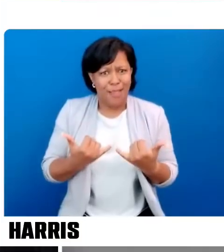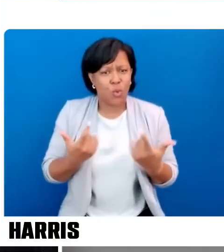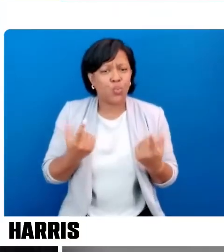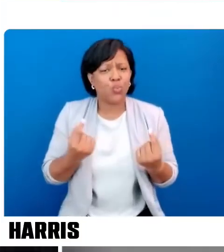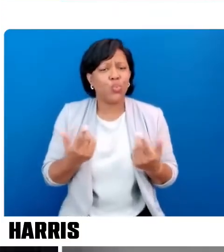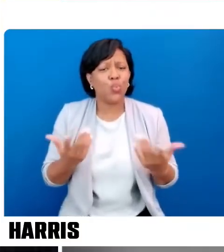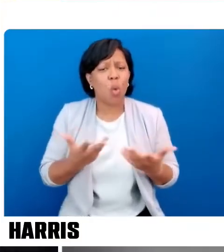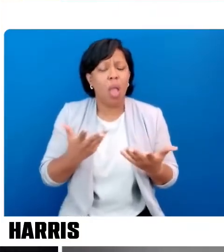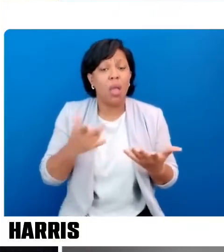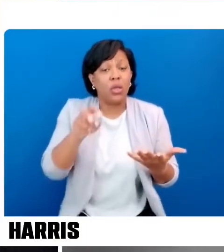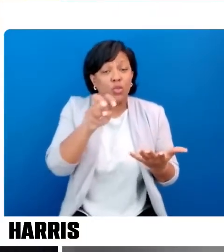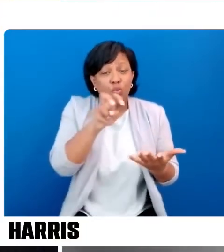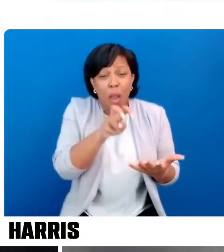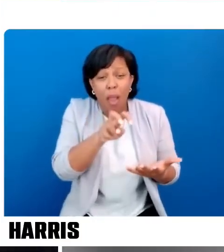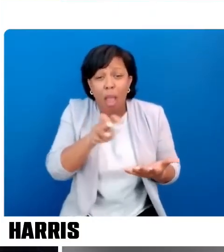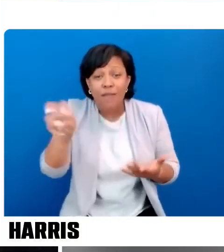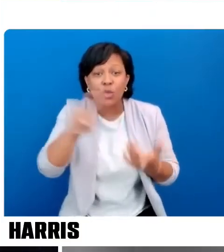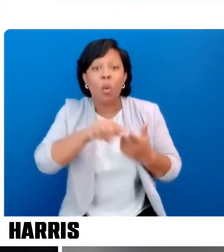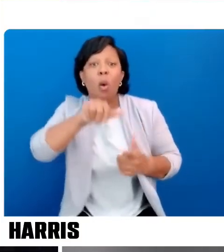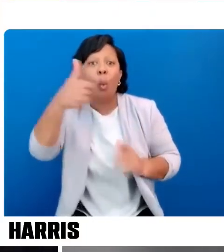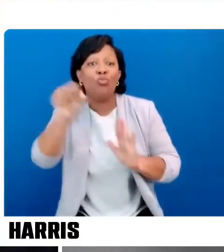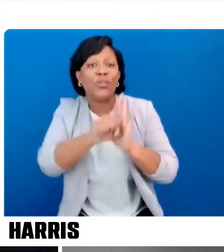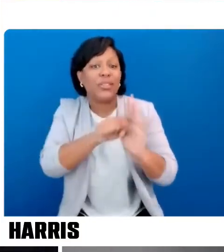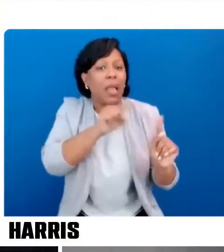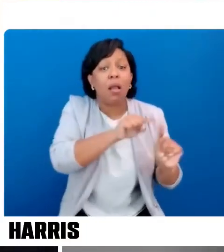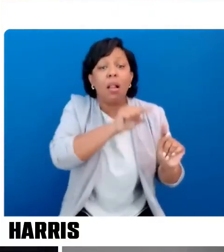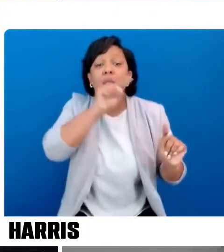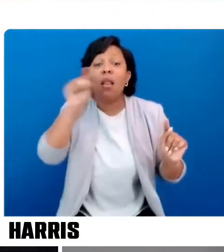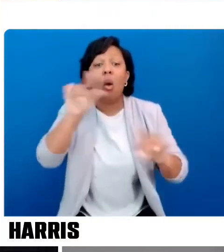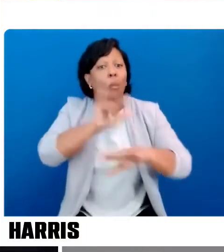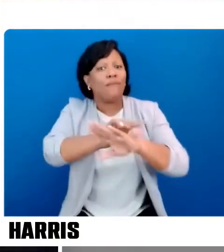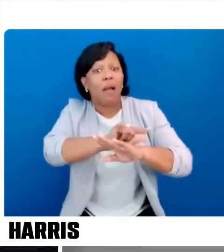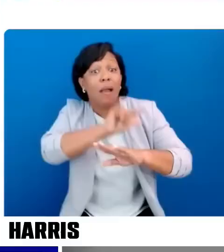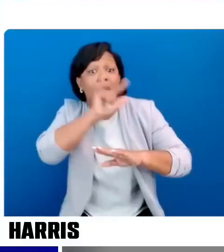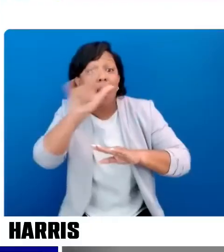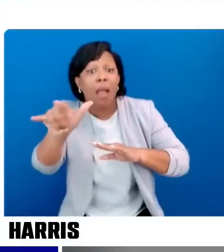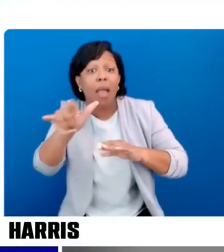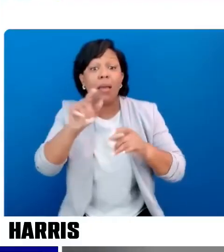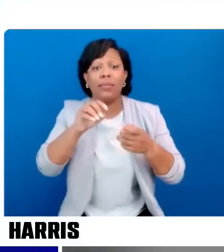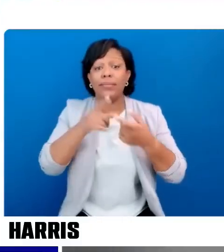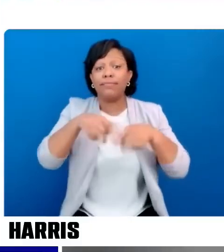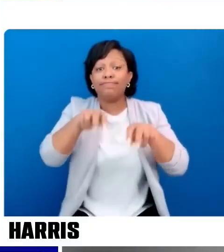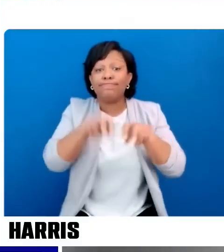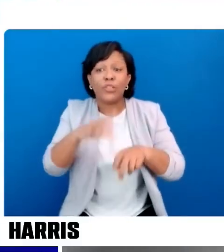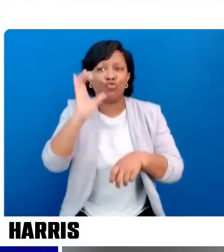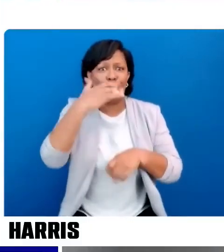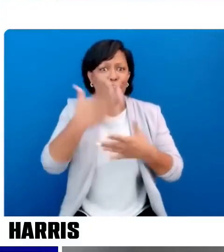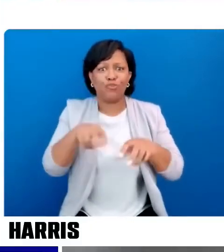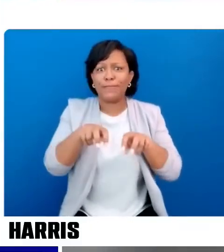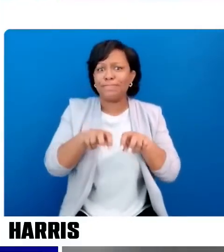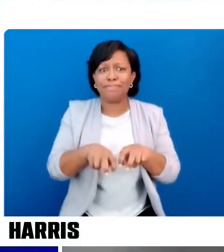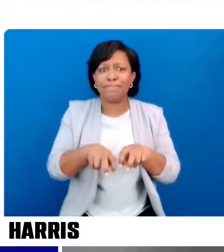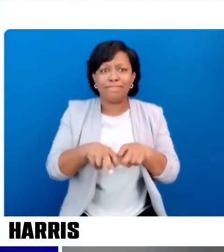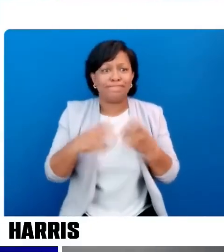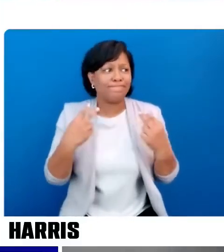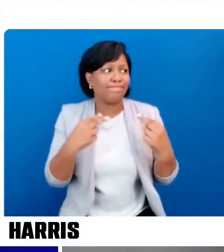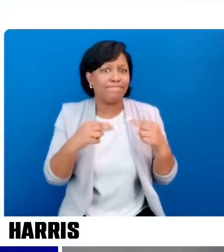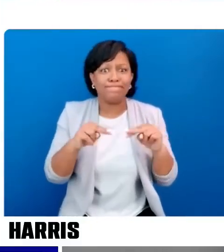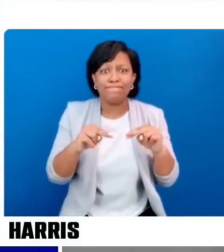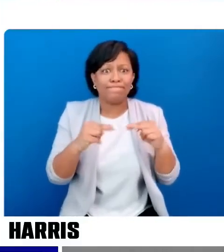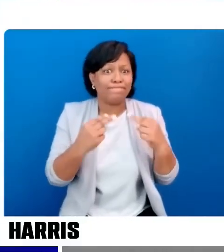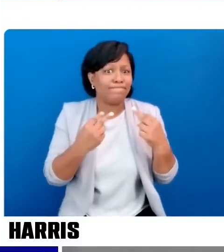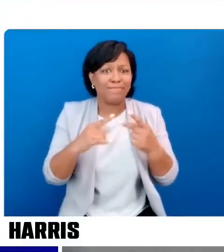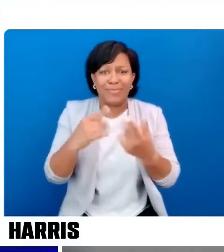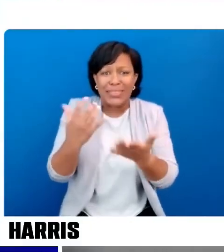state to get on a plane sitting next to strangers to go and get the health care she needs. Barely